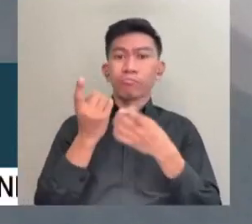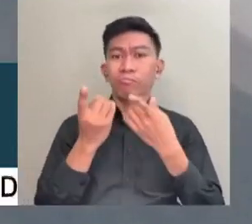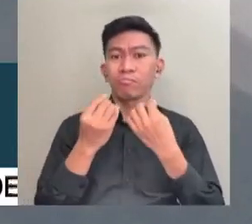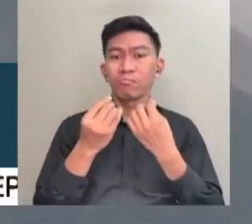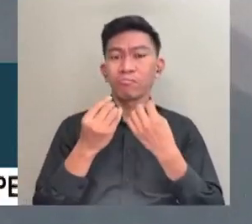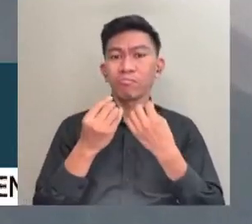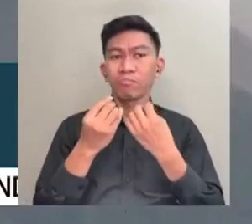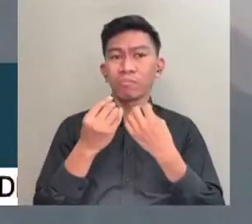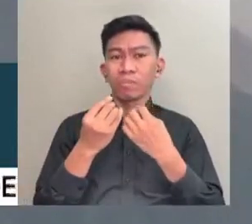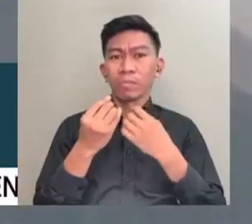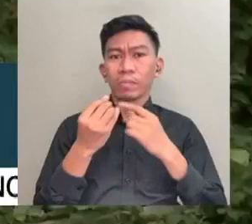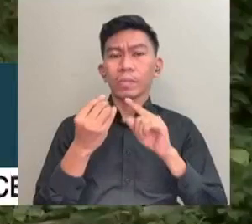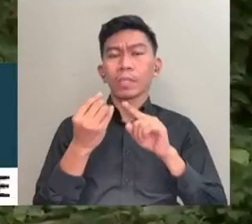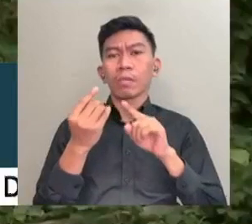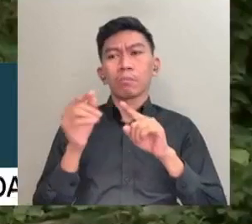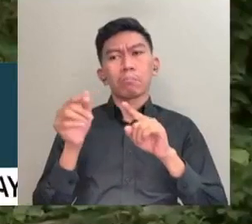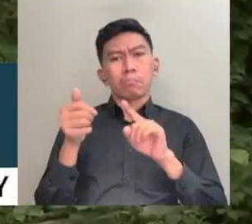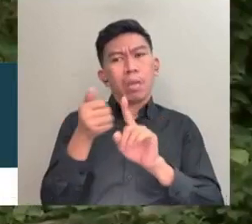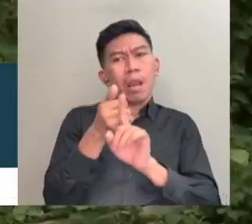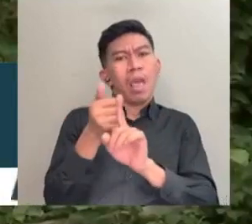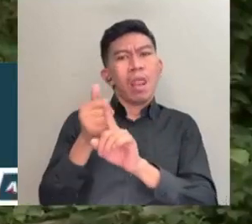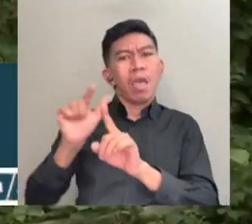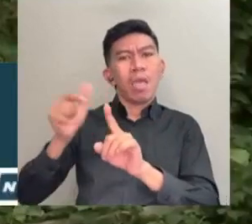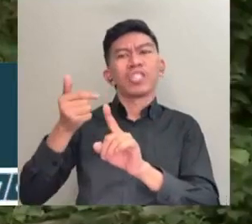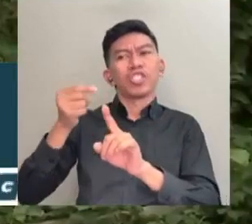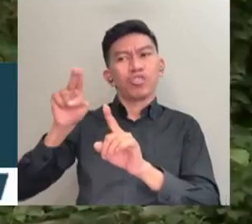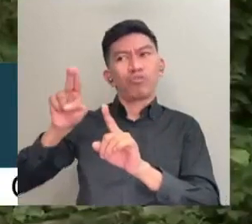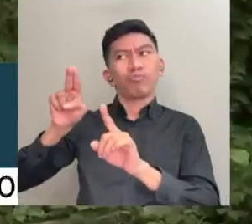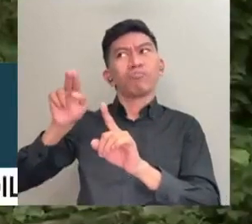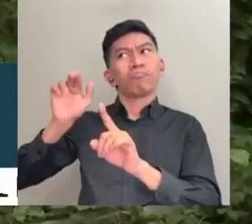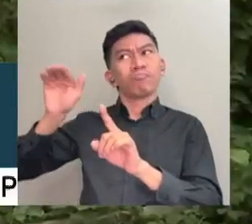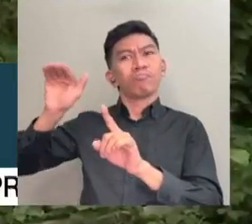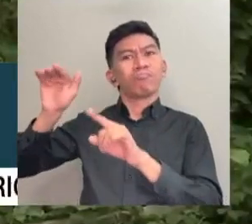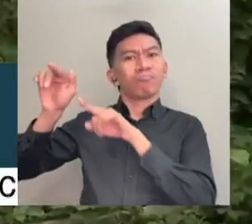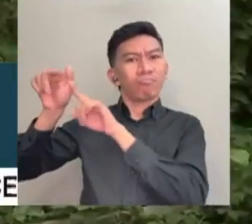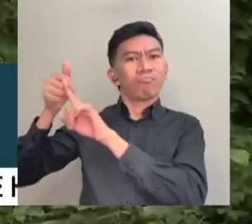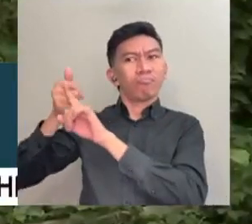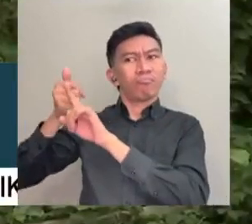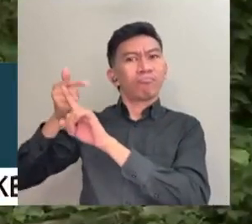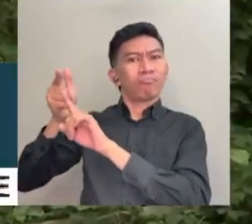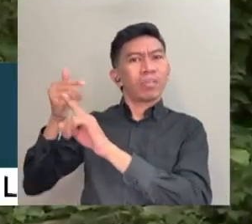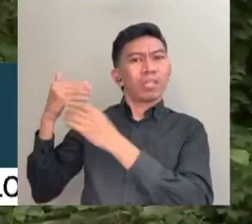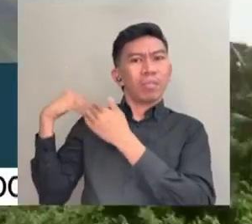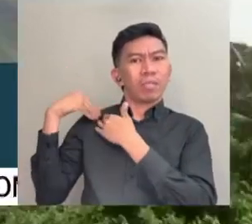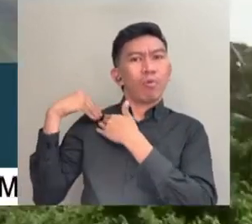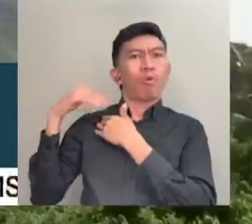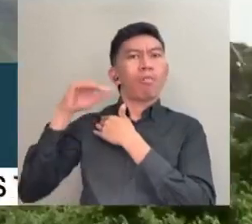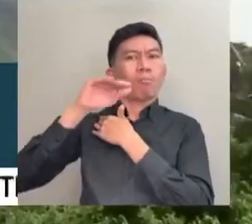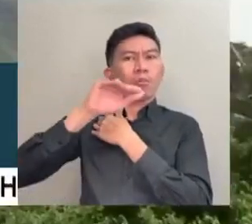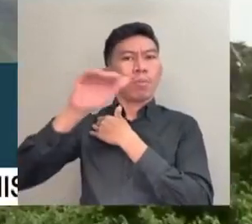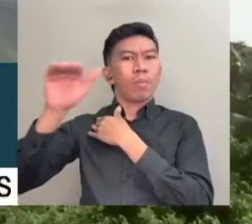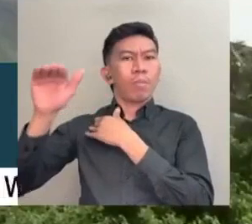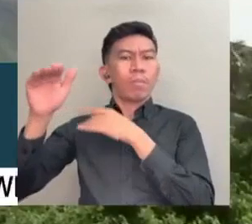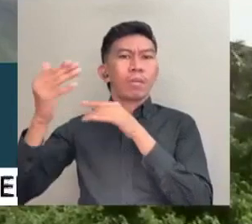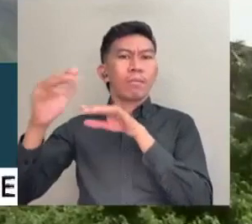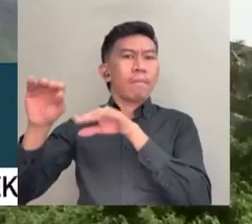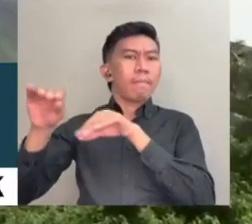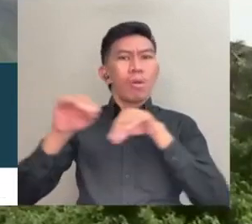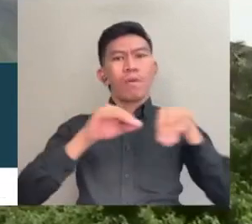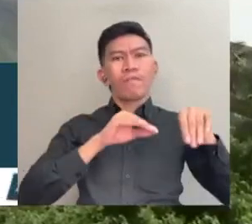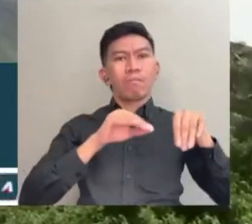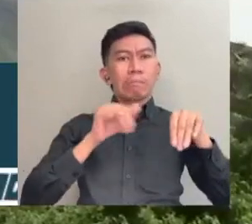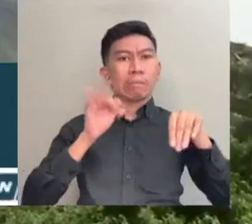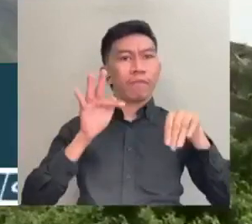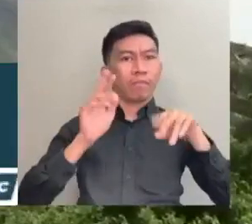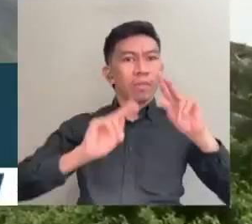will be handled by their respective LGUs. The provincial government of Albay has issued today preparedness status in anticipation